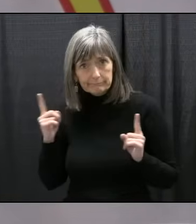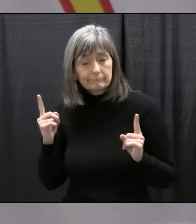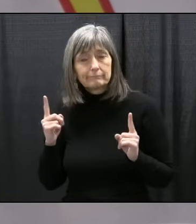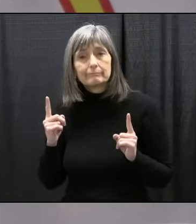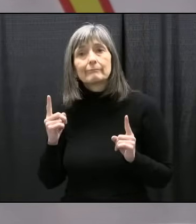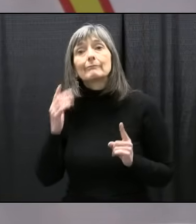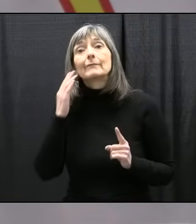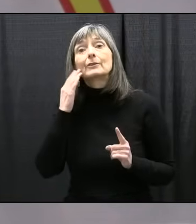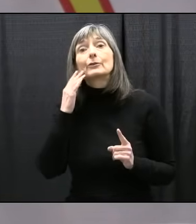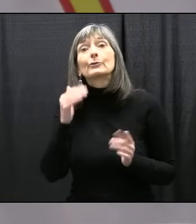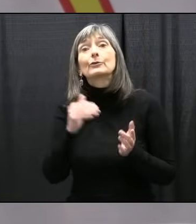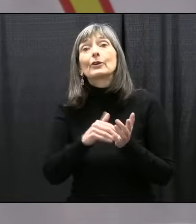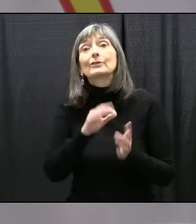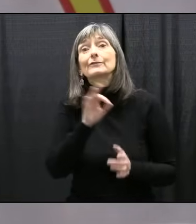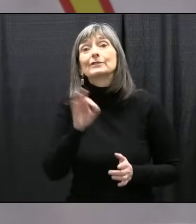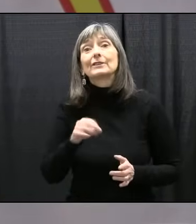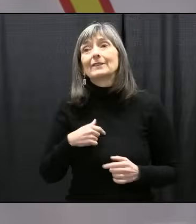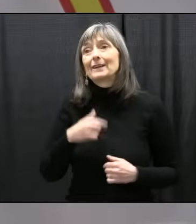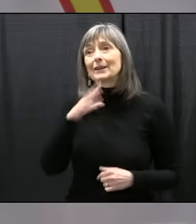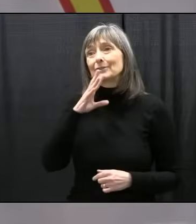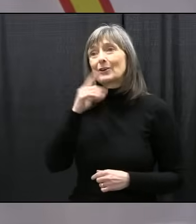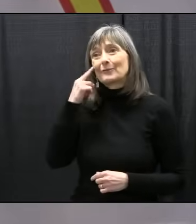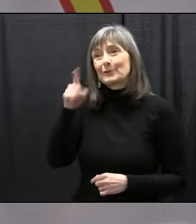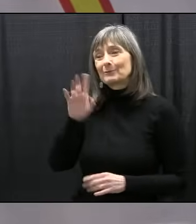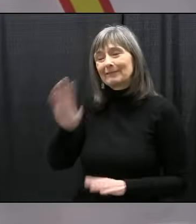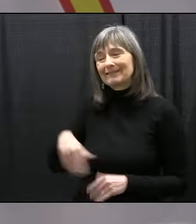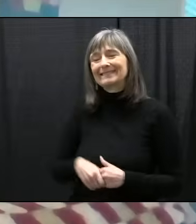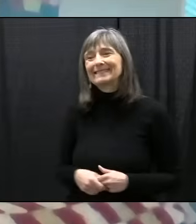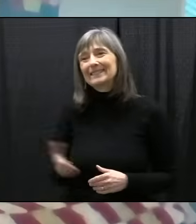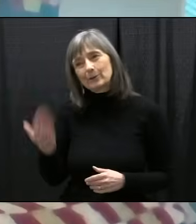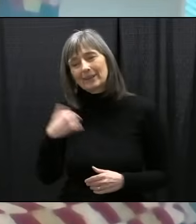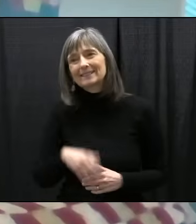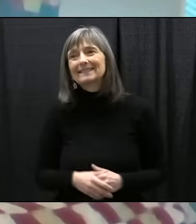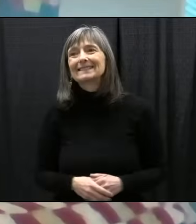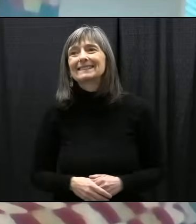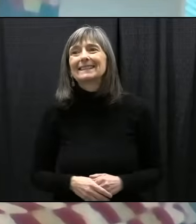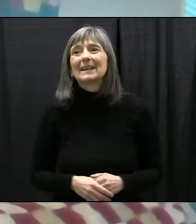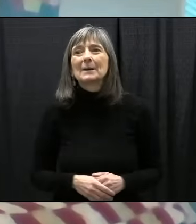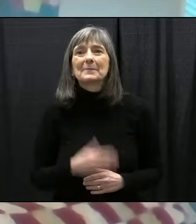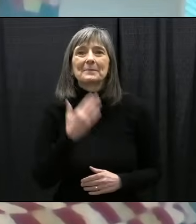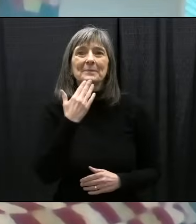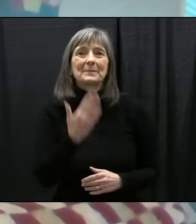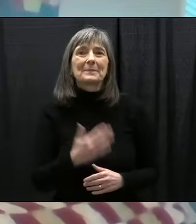Dr. Fitzgerald, do you want to take instead of me speaking for you? Go ahead. Thanks.